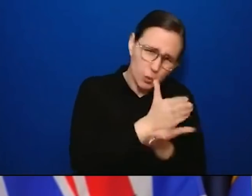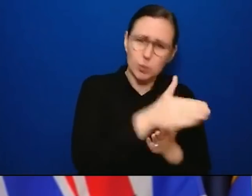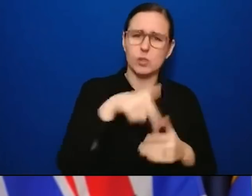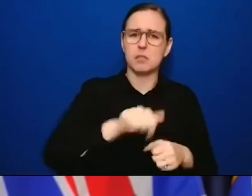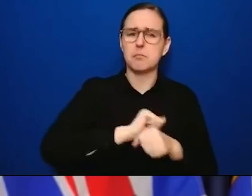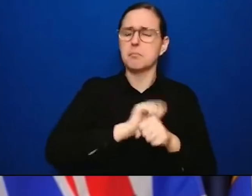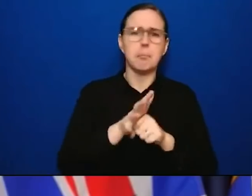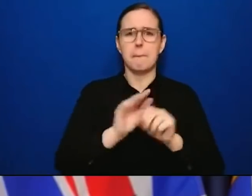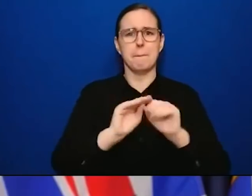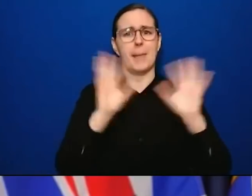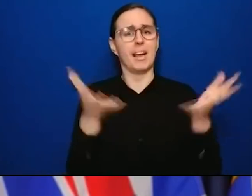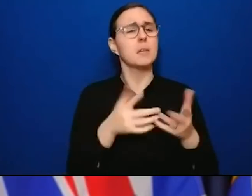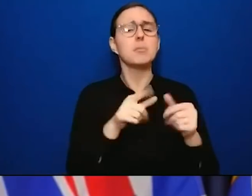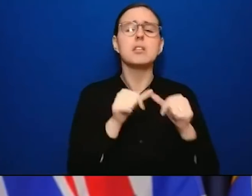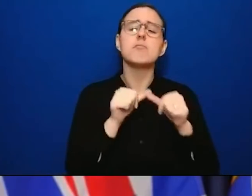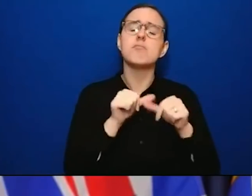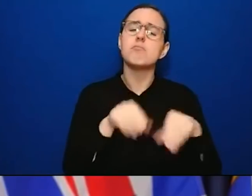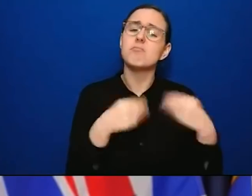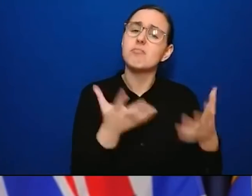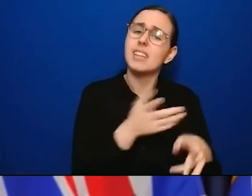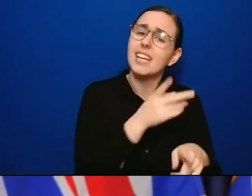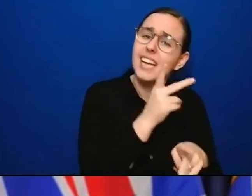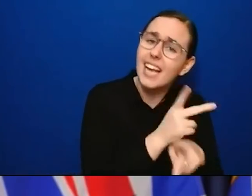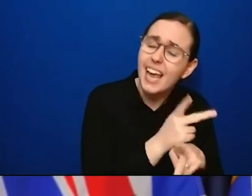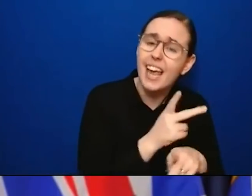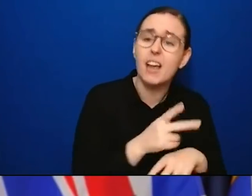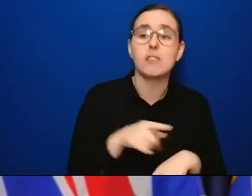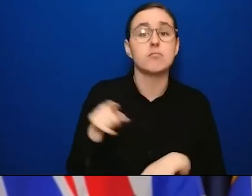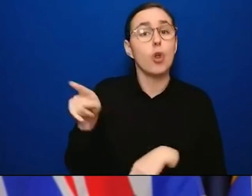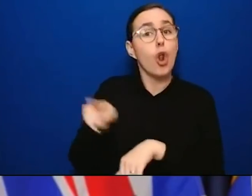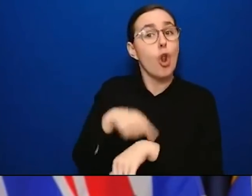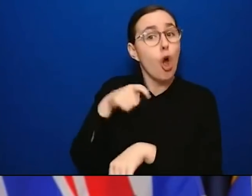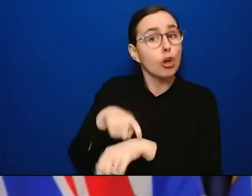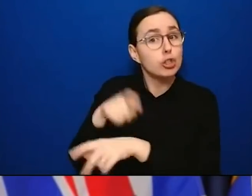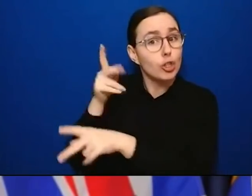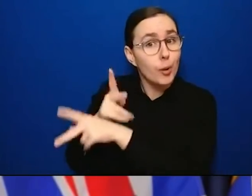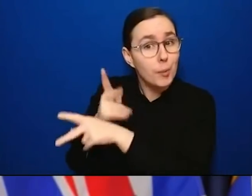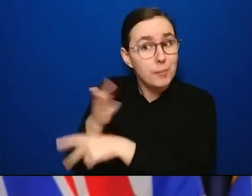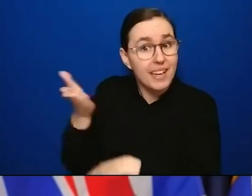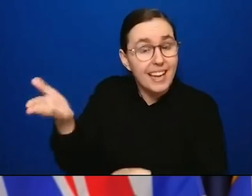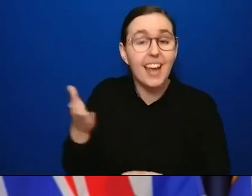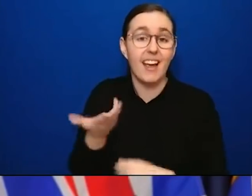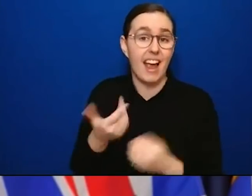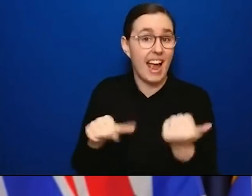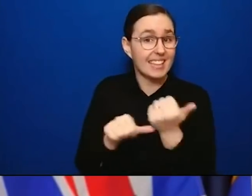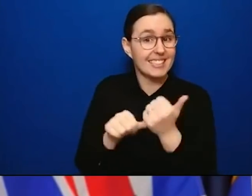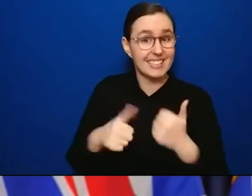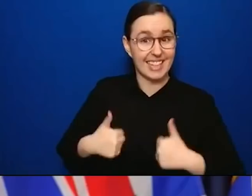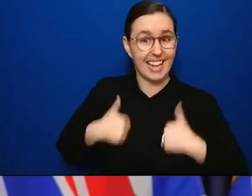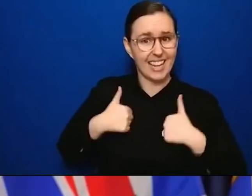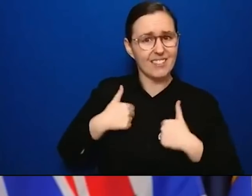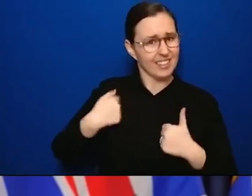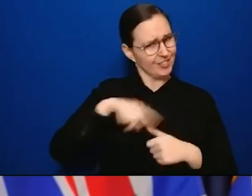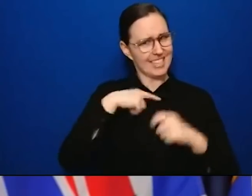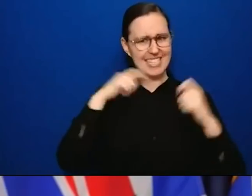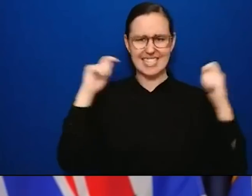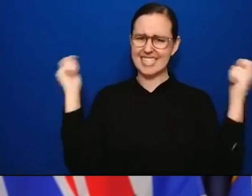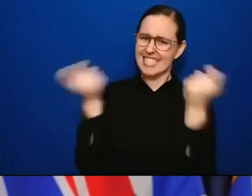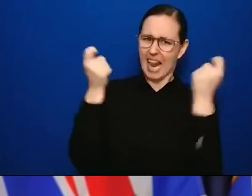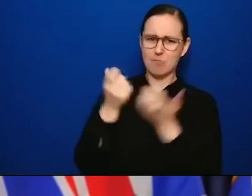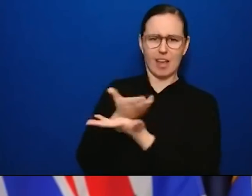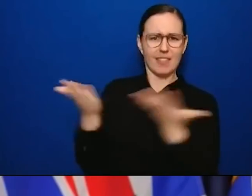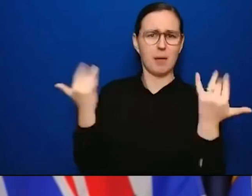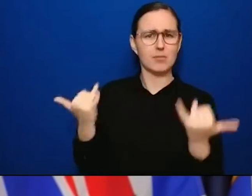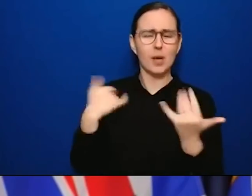and healthcare workers, particularly in long-term care and assisted living, are being celebrated today. I encourage everyone to find a way to celebrate